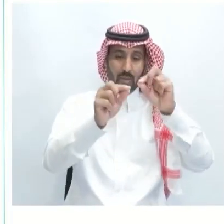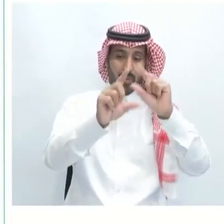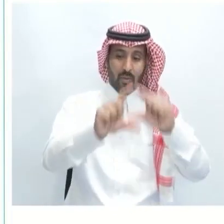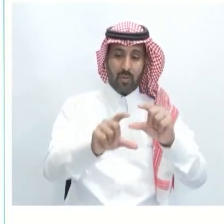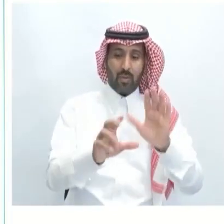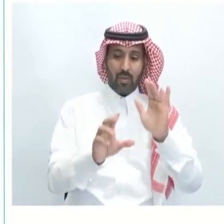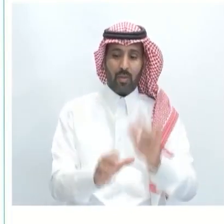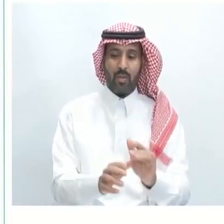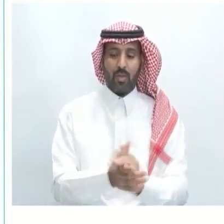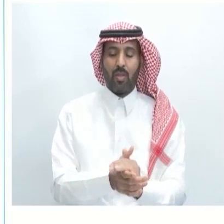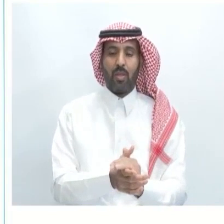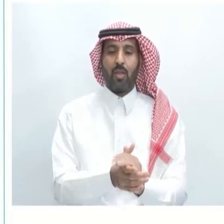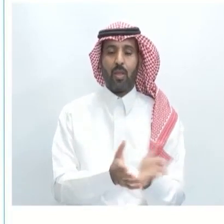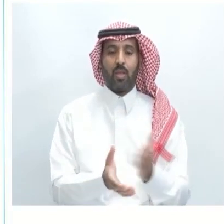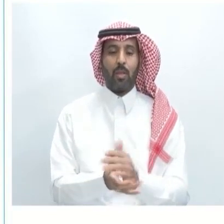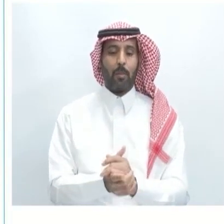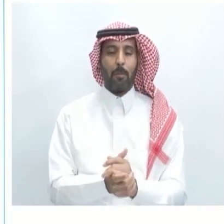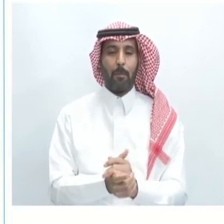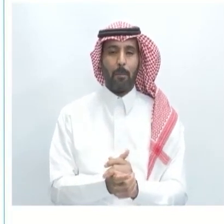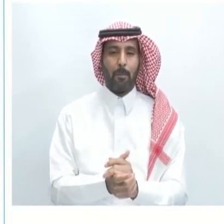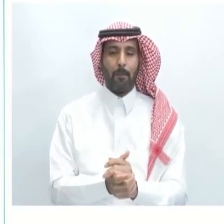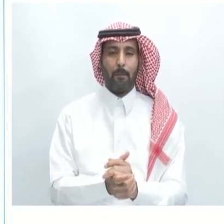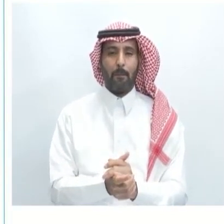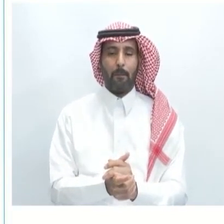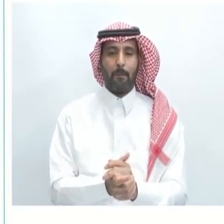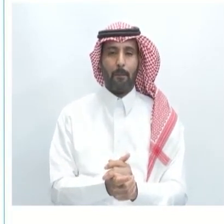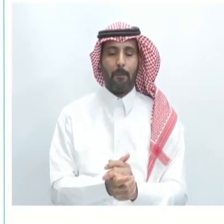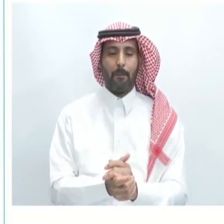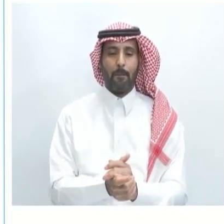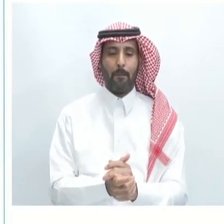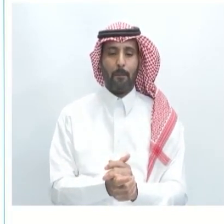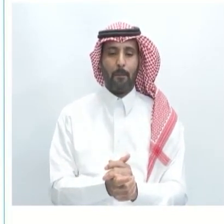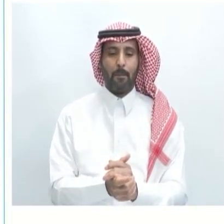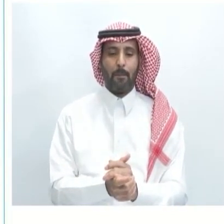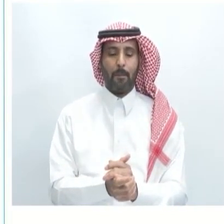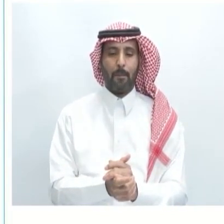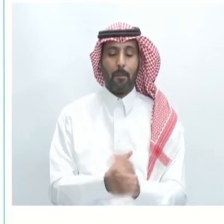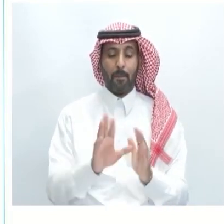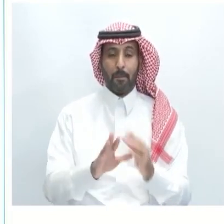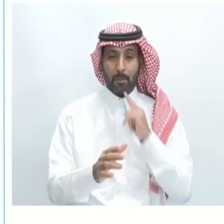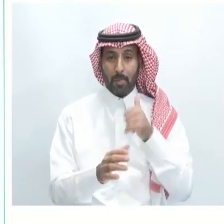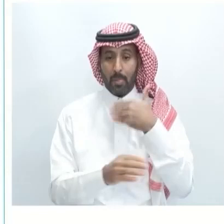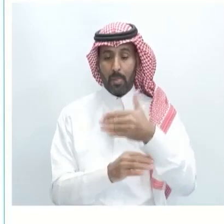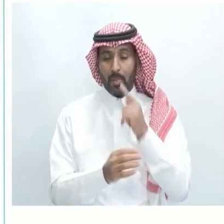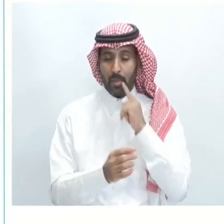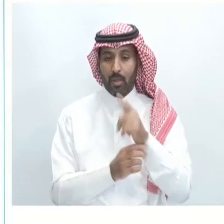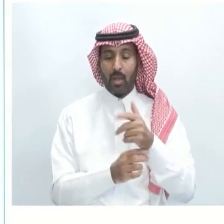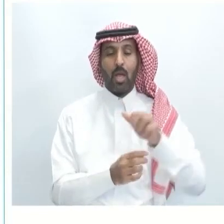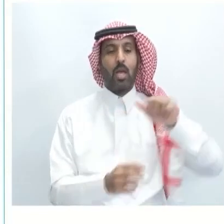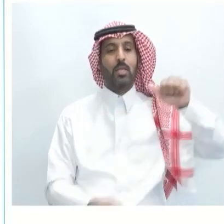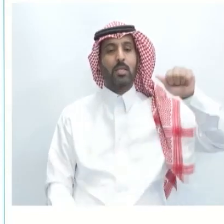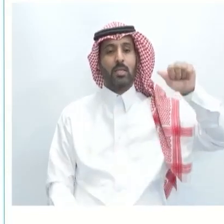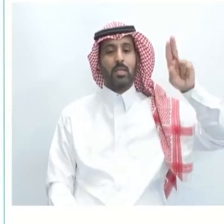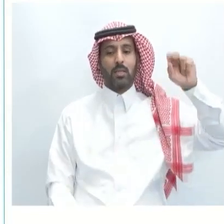sets. So give me another one here, final example. So yes, very good. Australian news